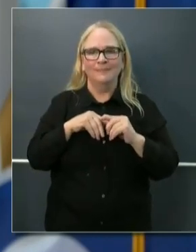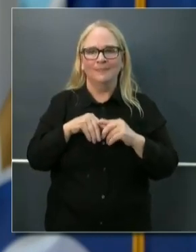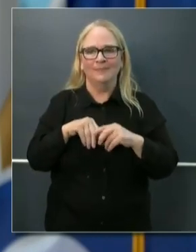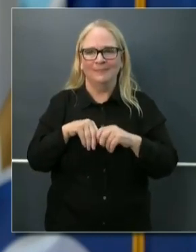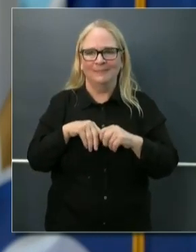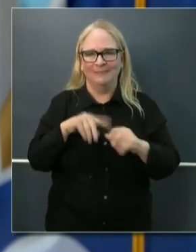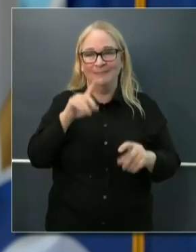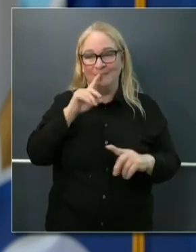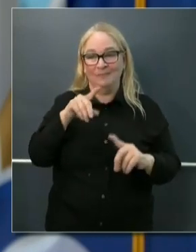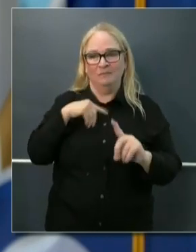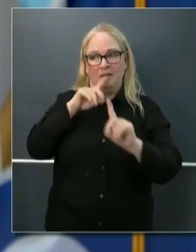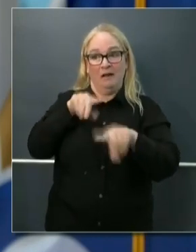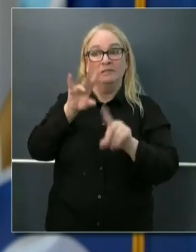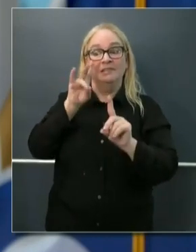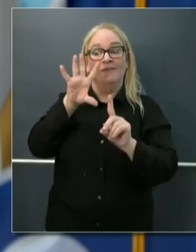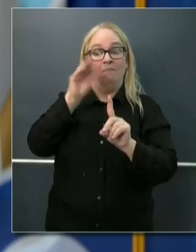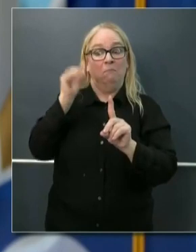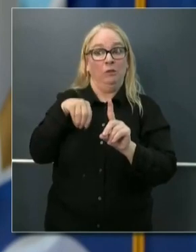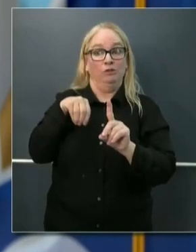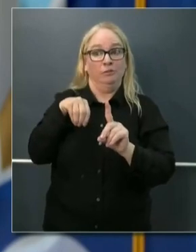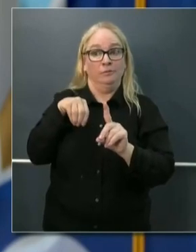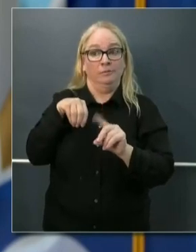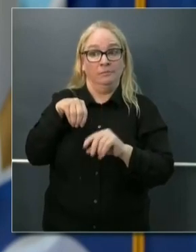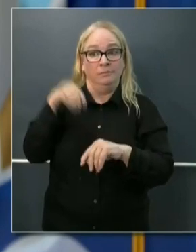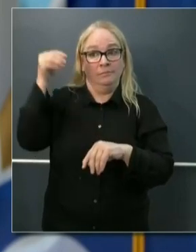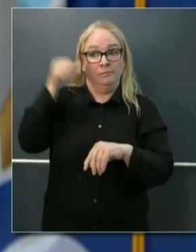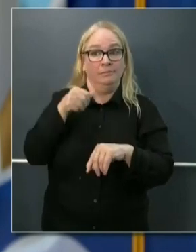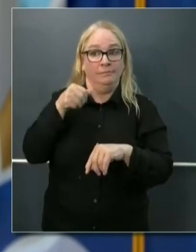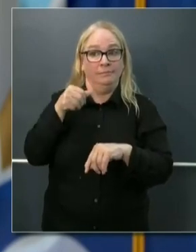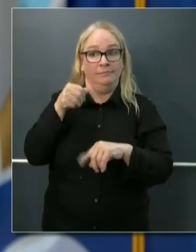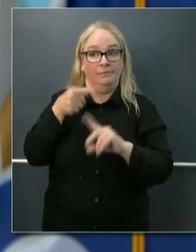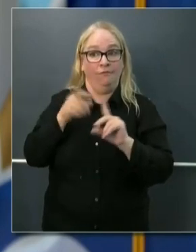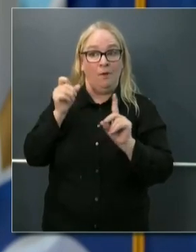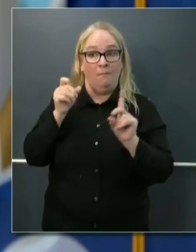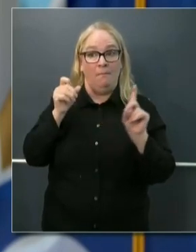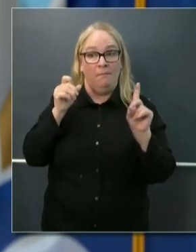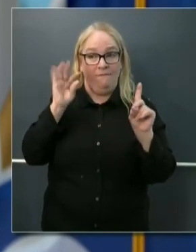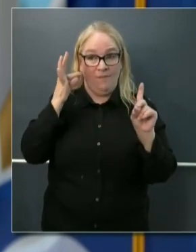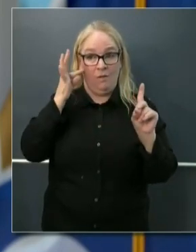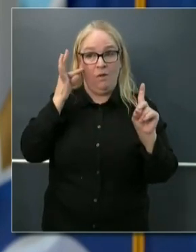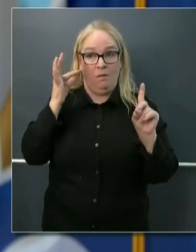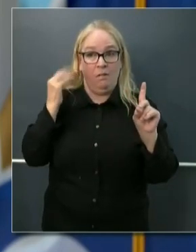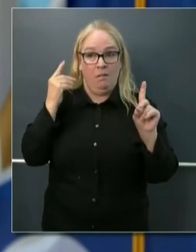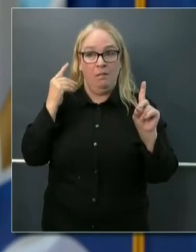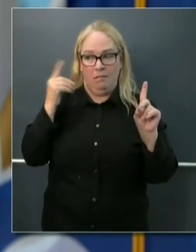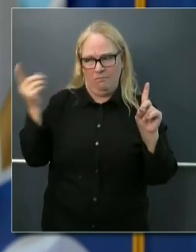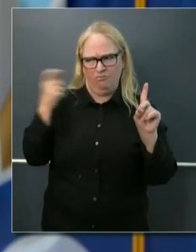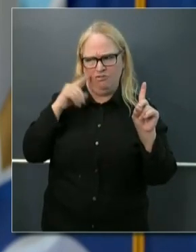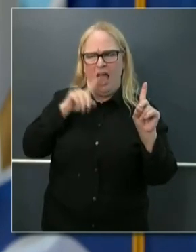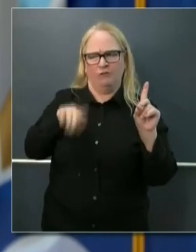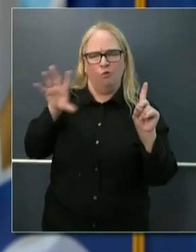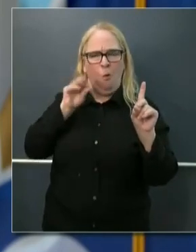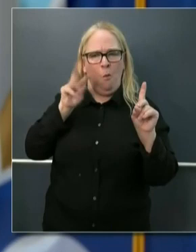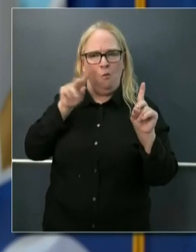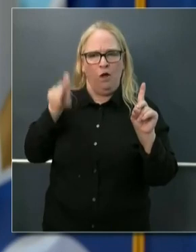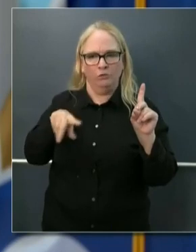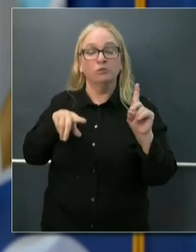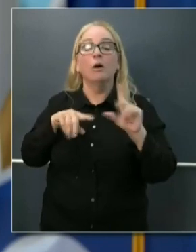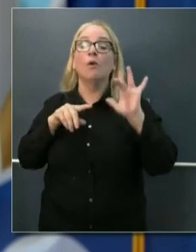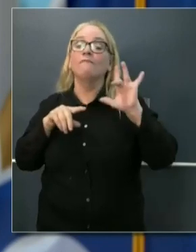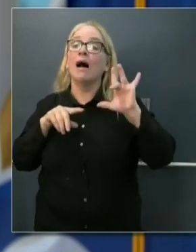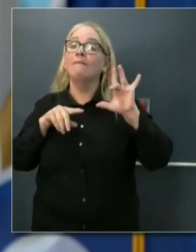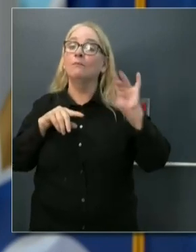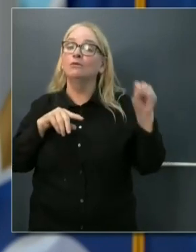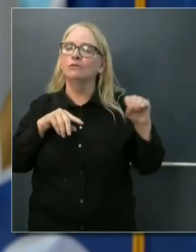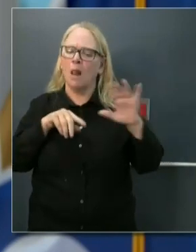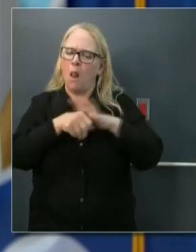accurately. 75% reimbursement, the 25%, there is a local share of which we're picking up 75%